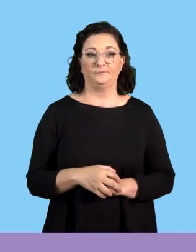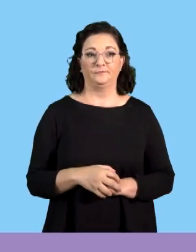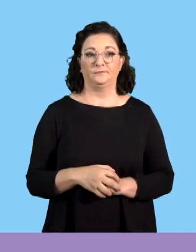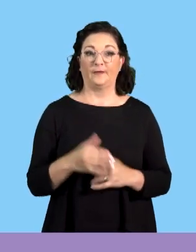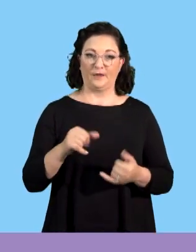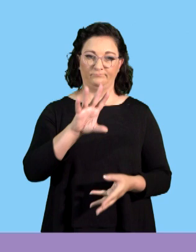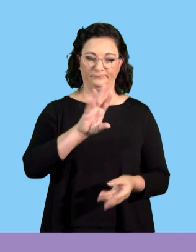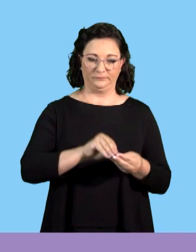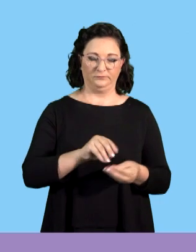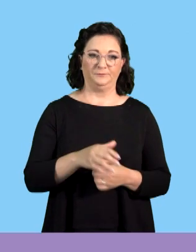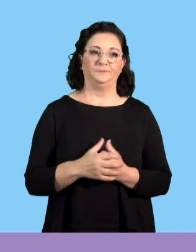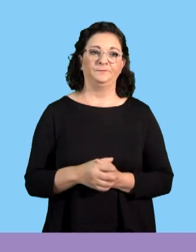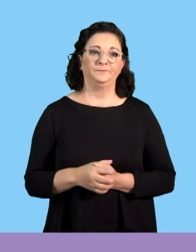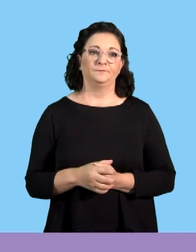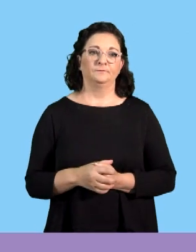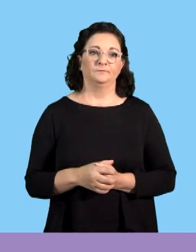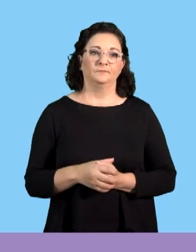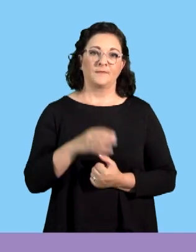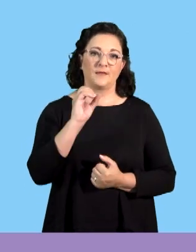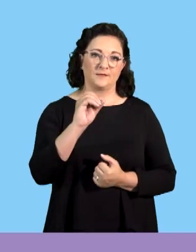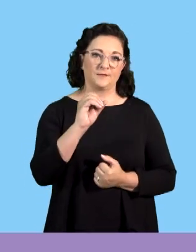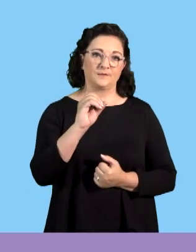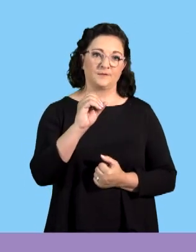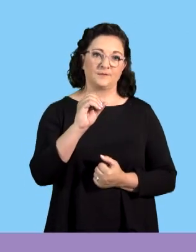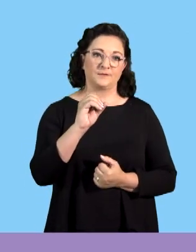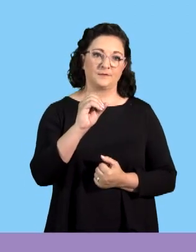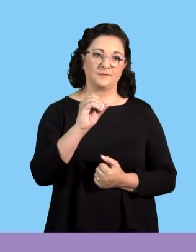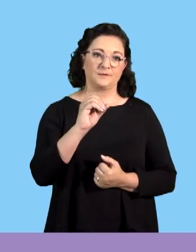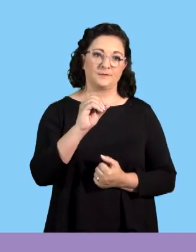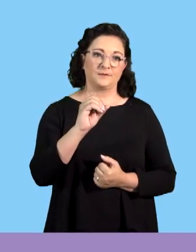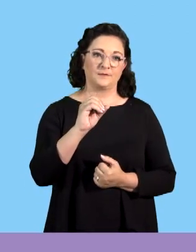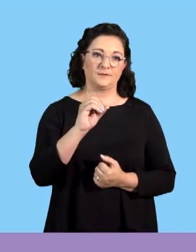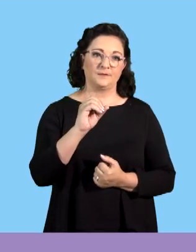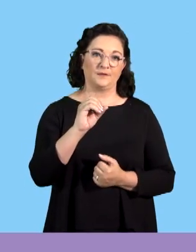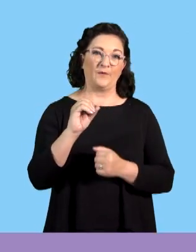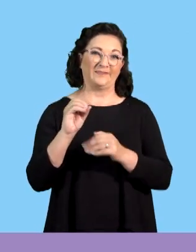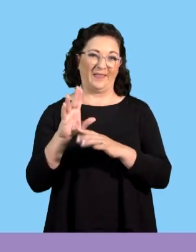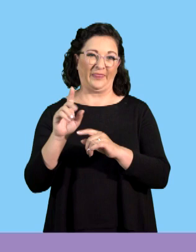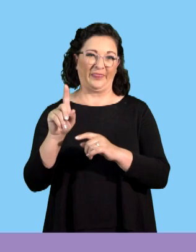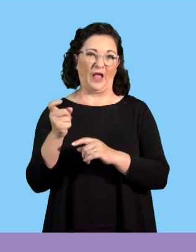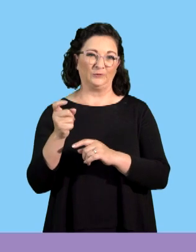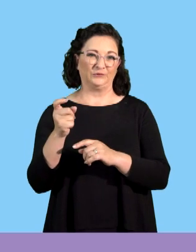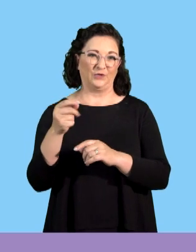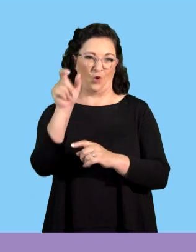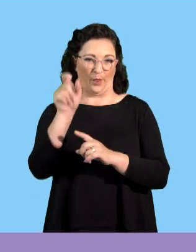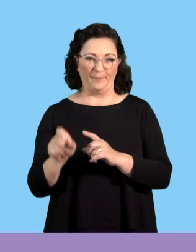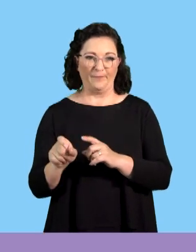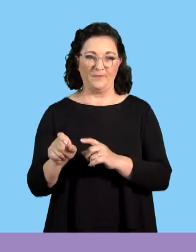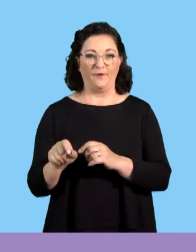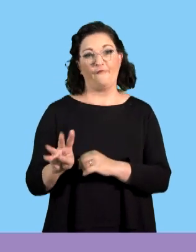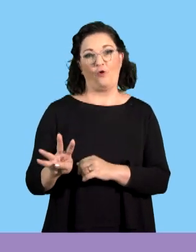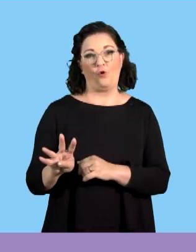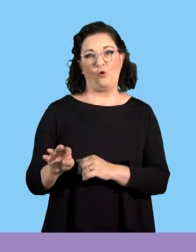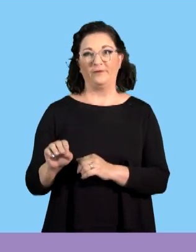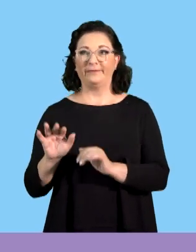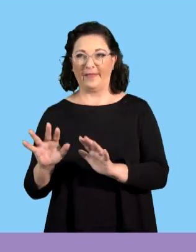153,0384. Then we start adding. This is 10 thousandths plus 4